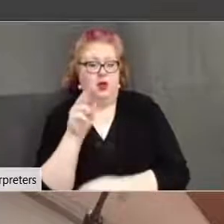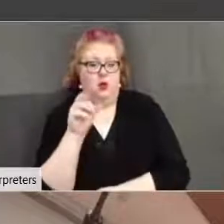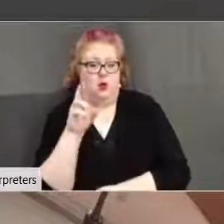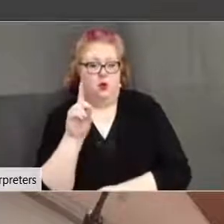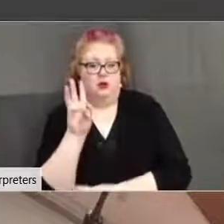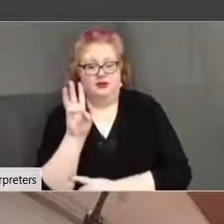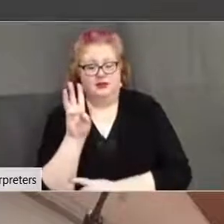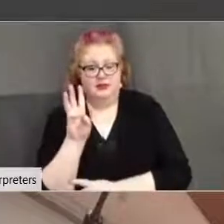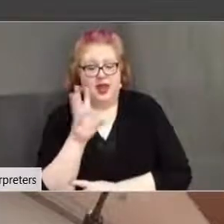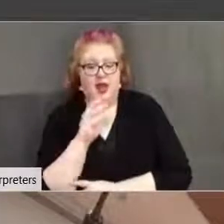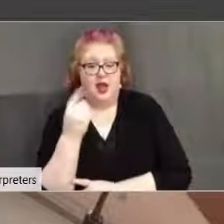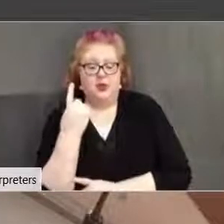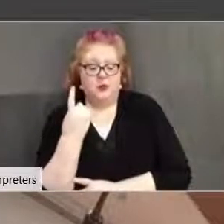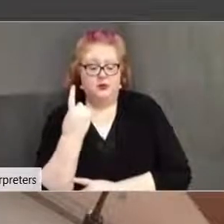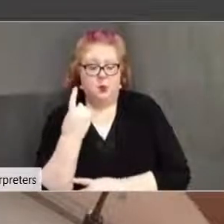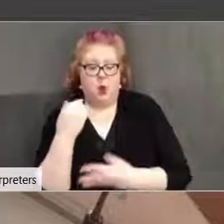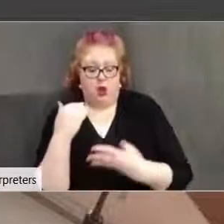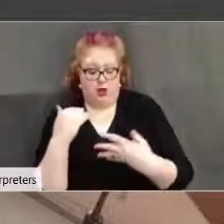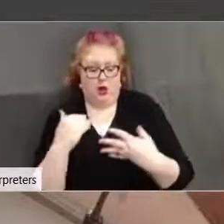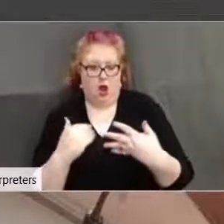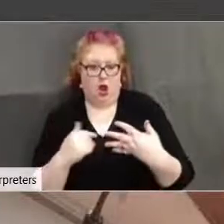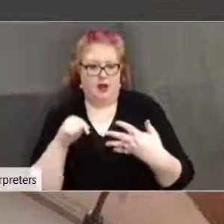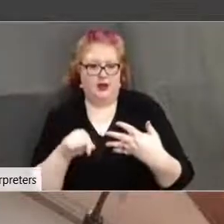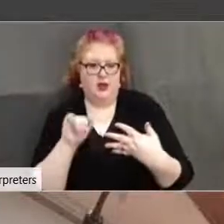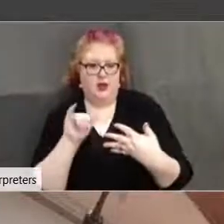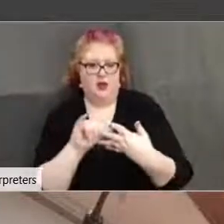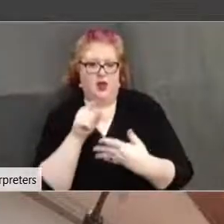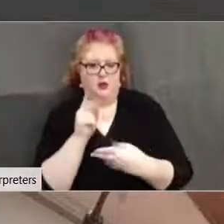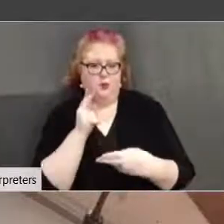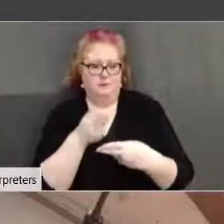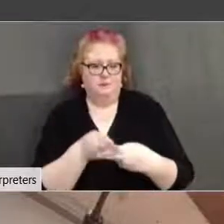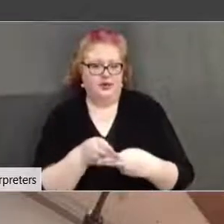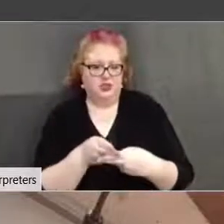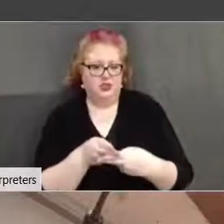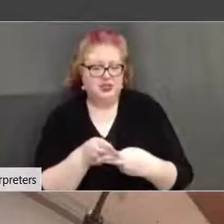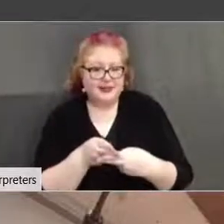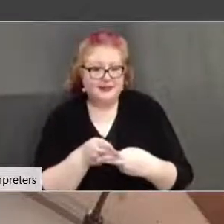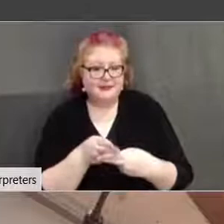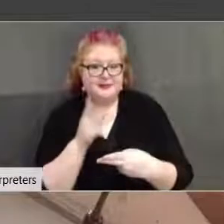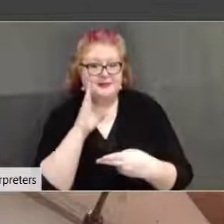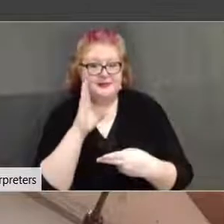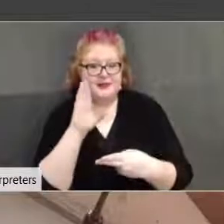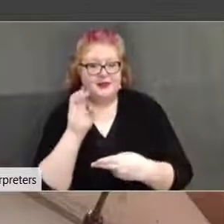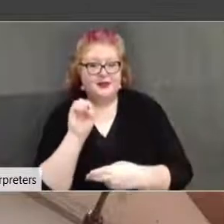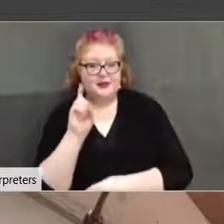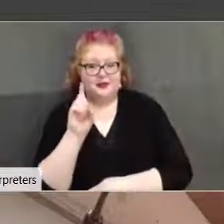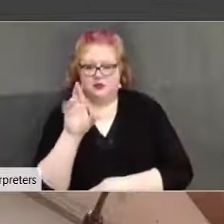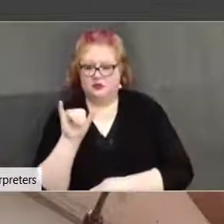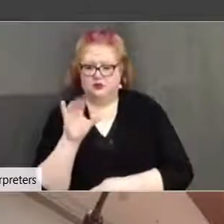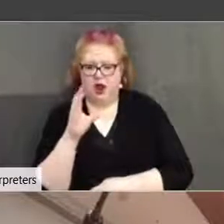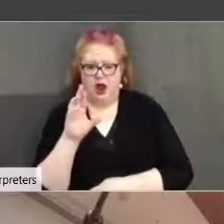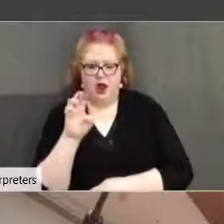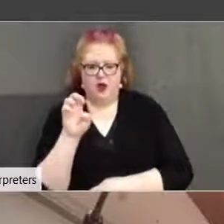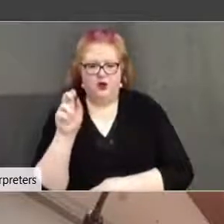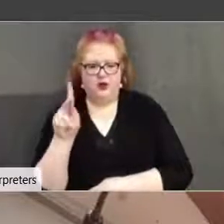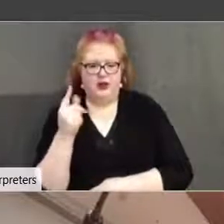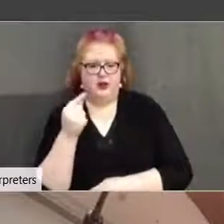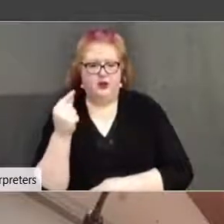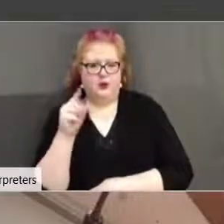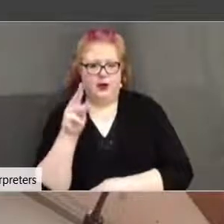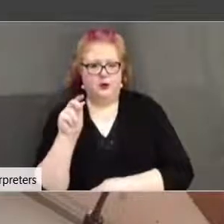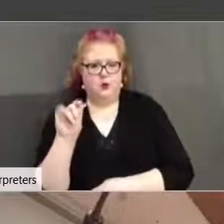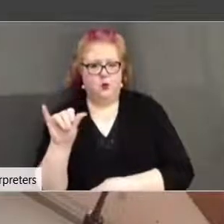one on here where you mentioned it's going to be Creek Greenway. You said location in Ward 6 and